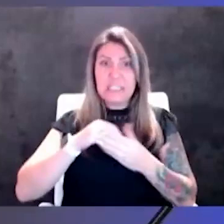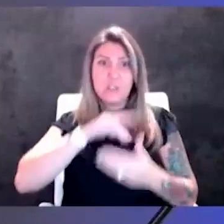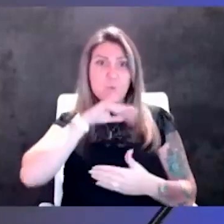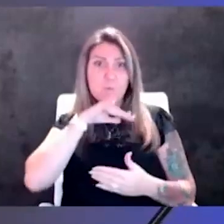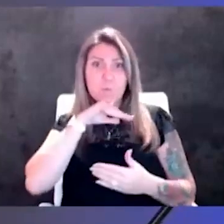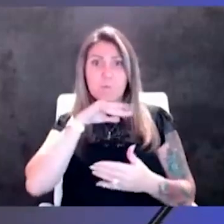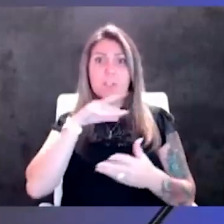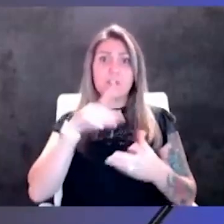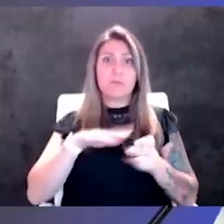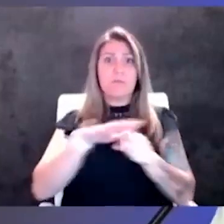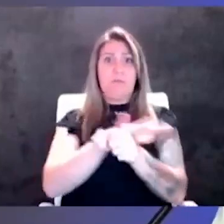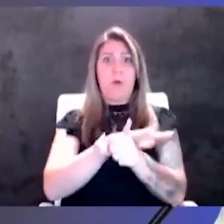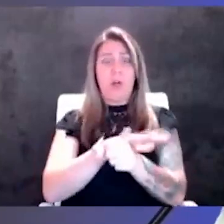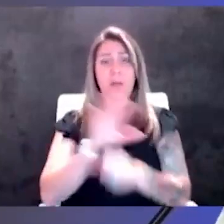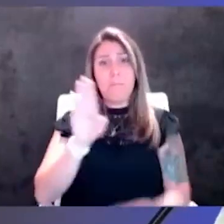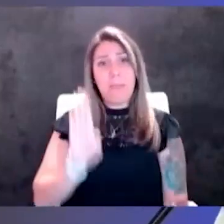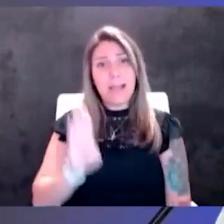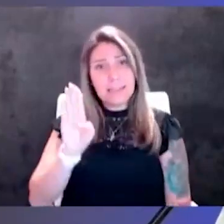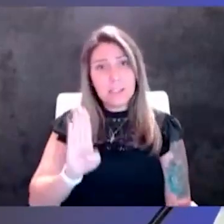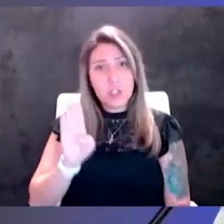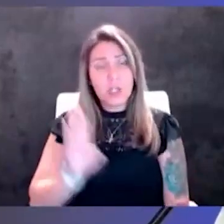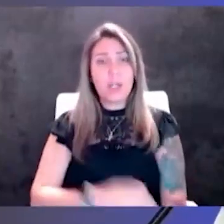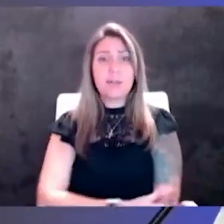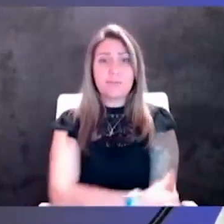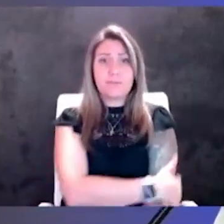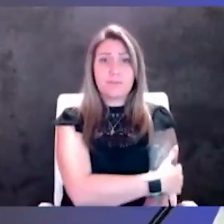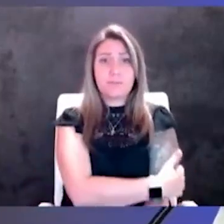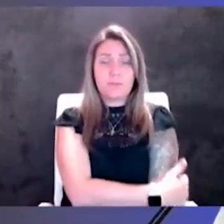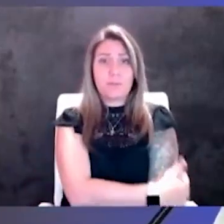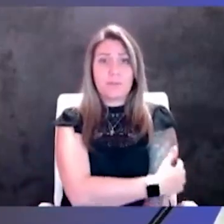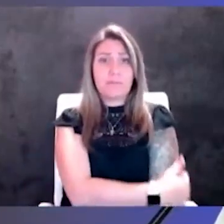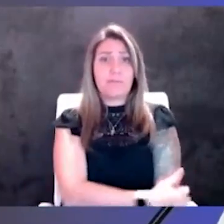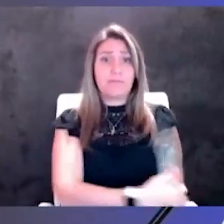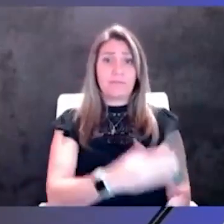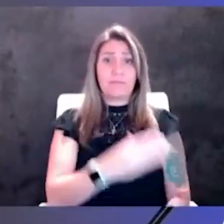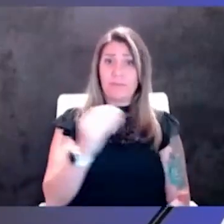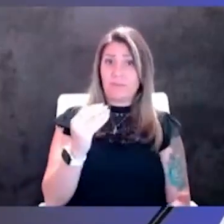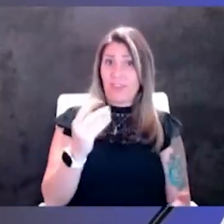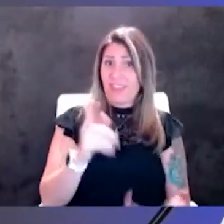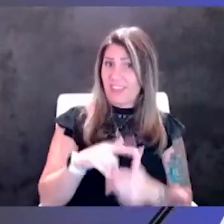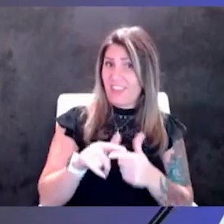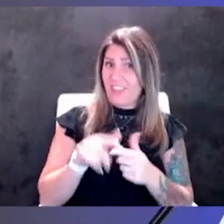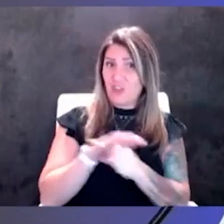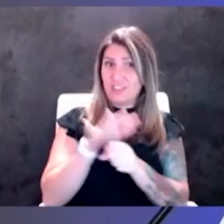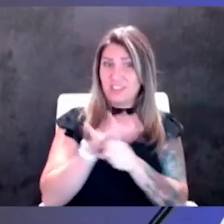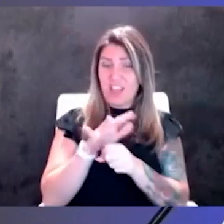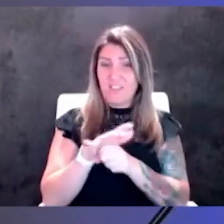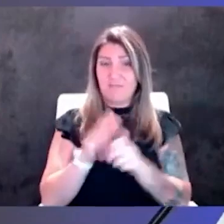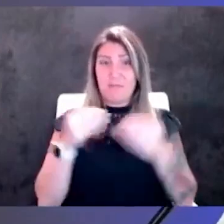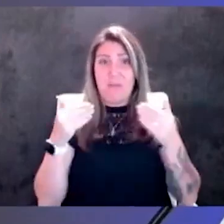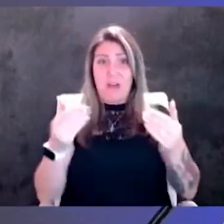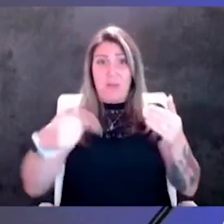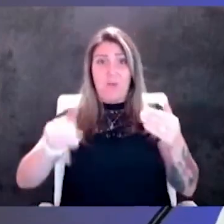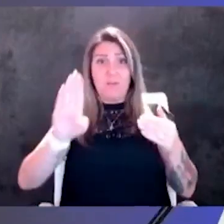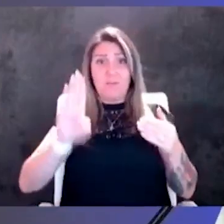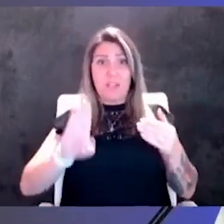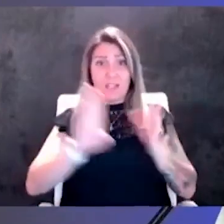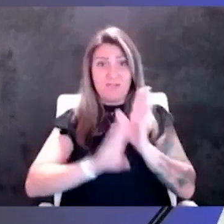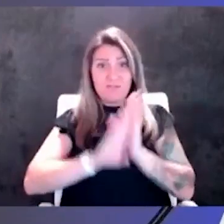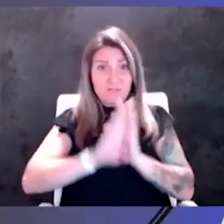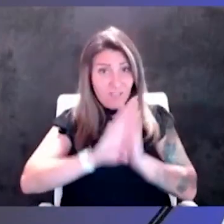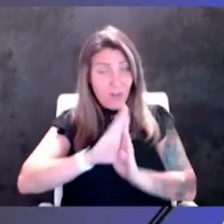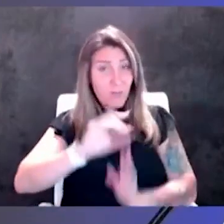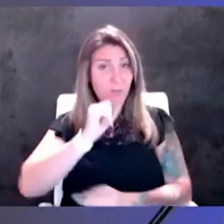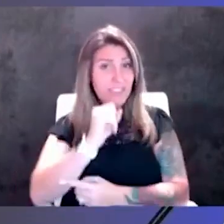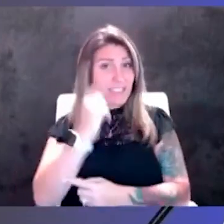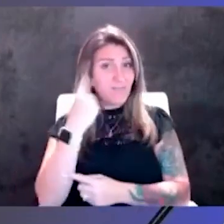full of bacteria. And you've got just enough there to allow those bacteria to develop a resistance to the